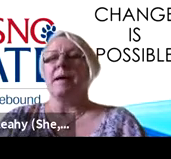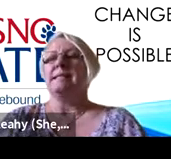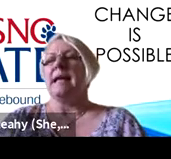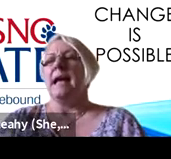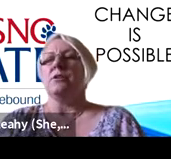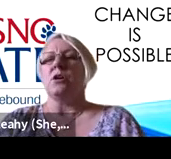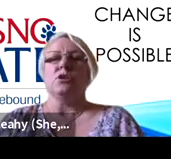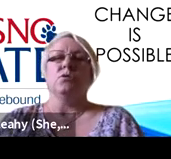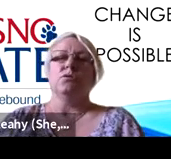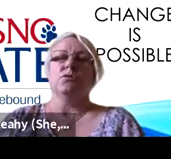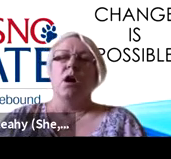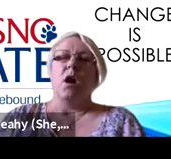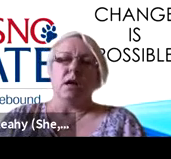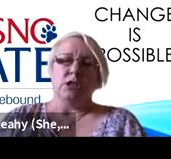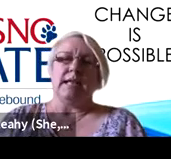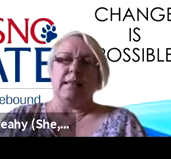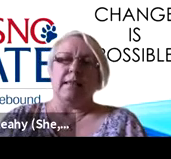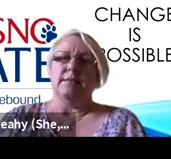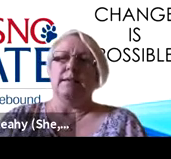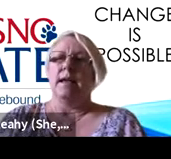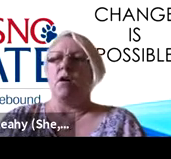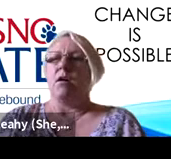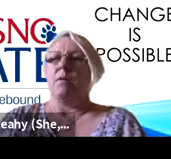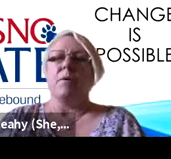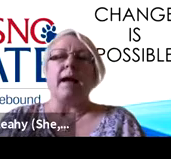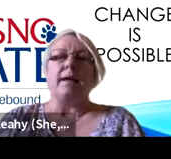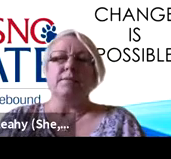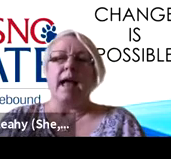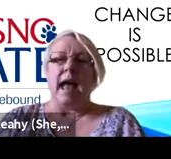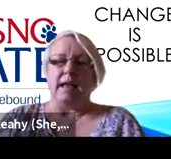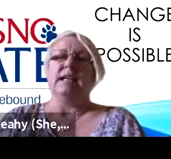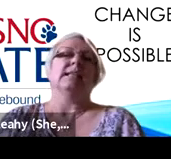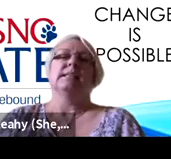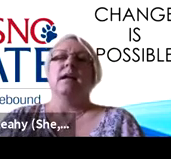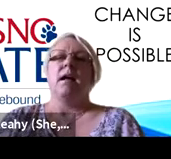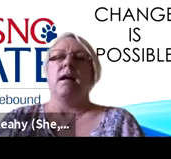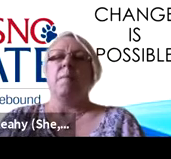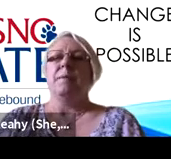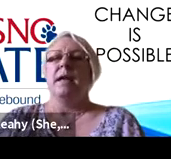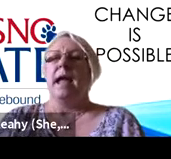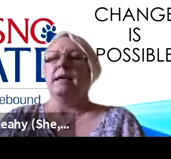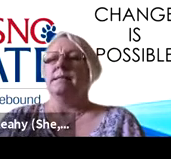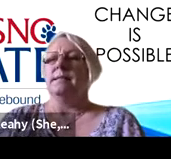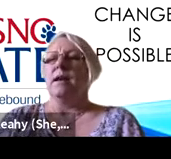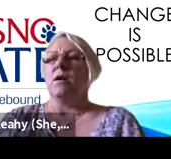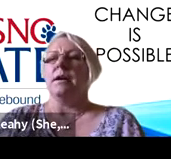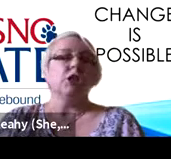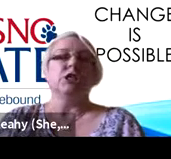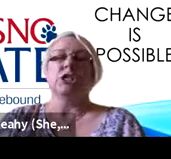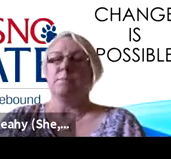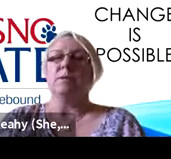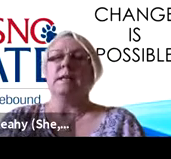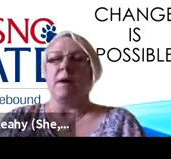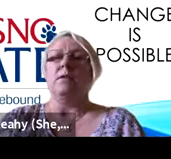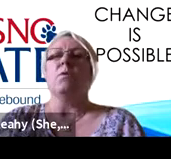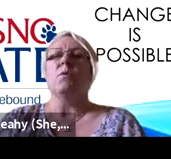Dr. Dembeste and Dr. Hughes are not just allies; they are proactive advocates, and they are in the